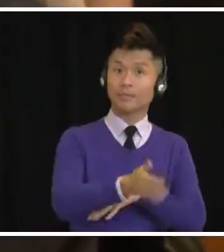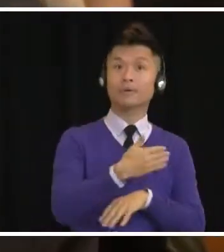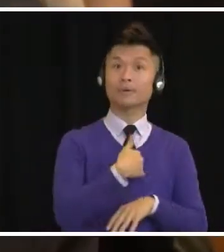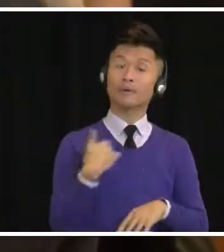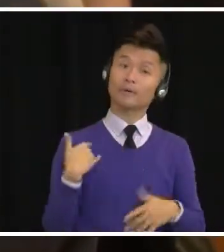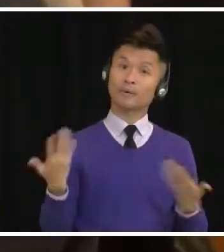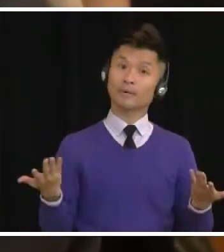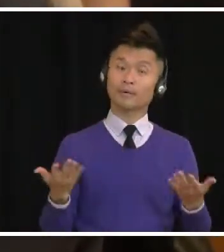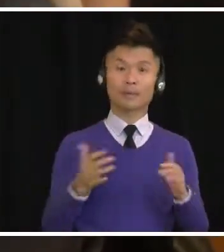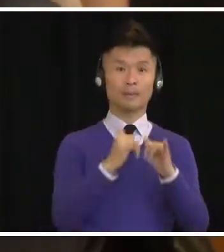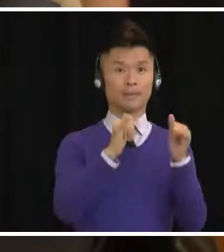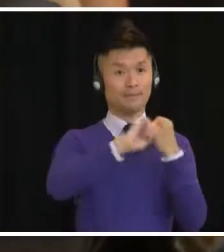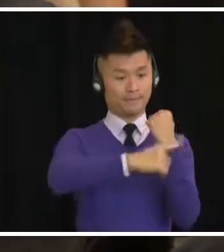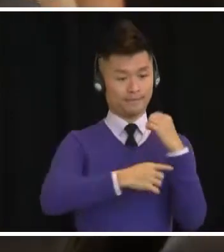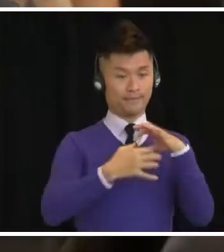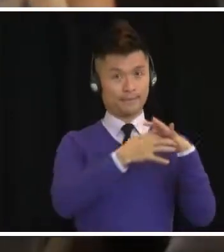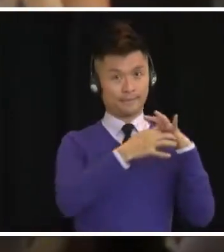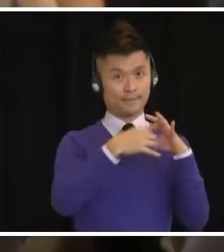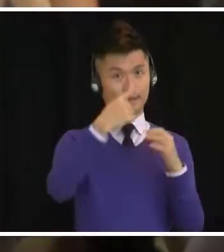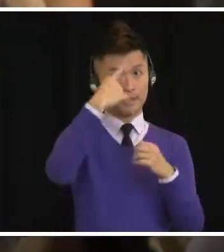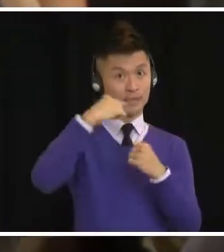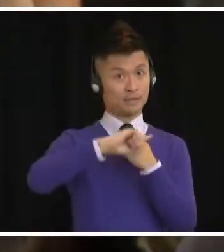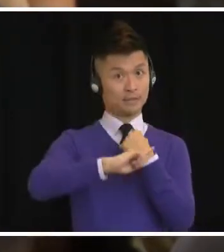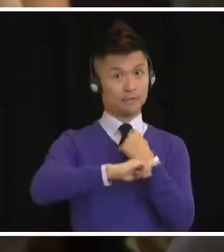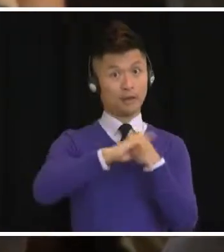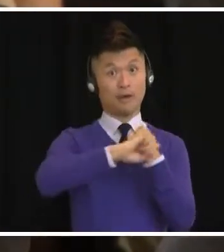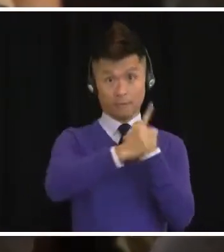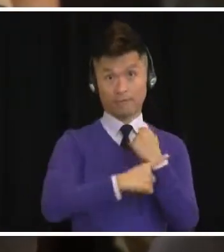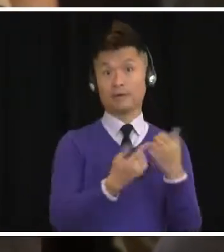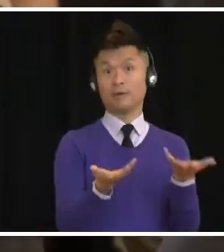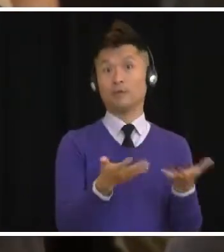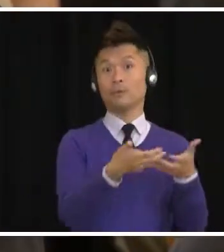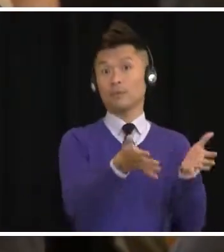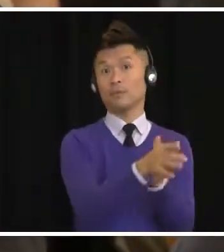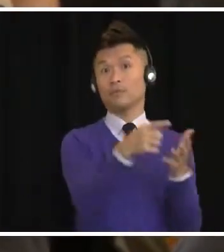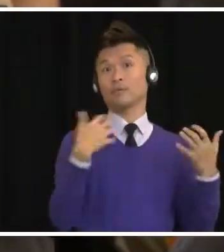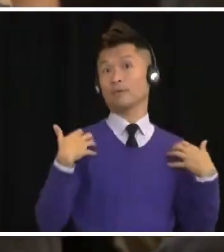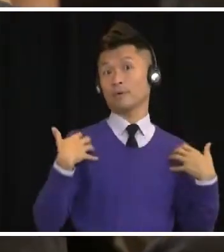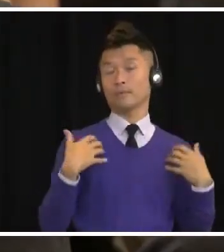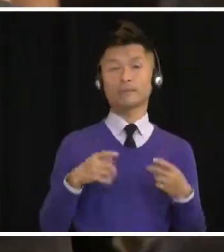When are we planning to pass the amendment?